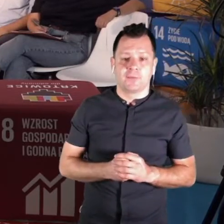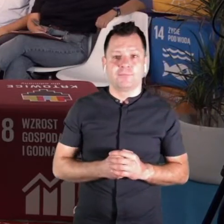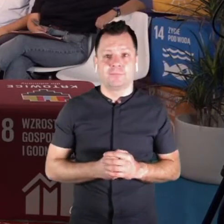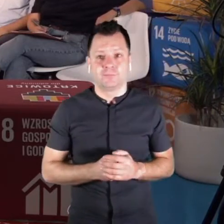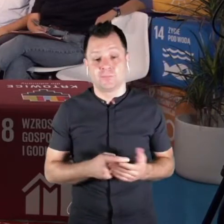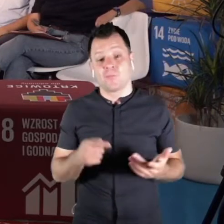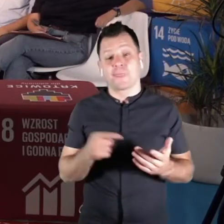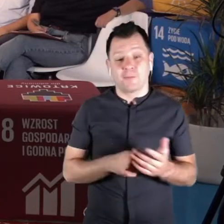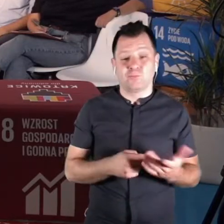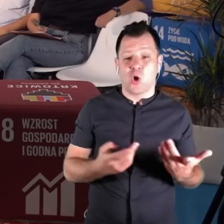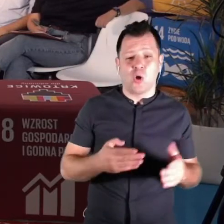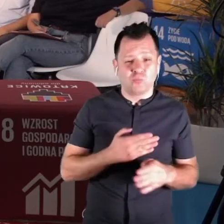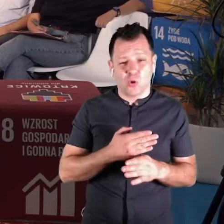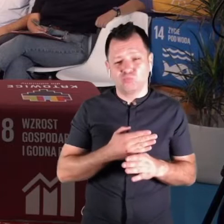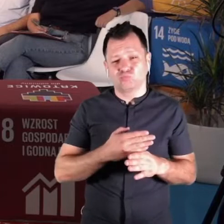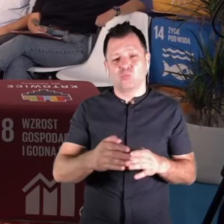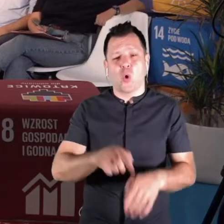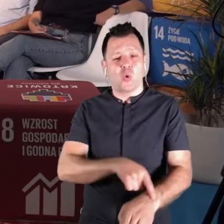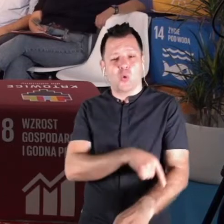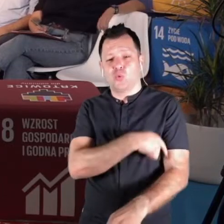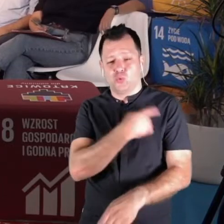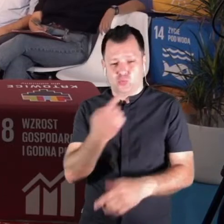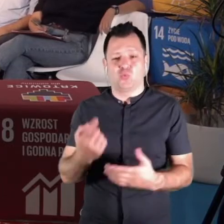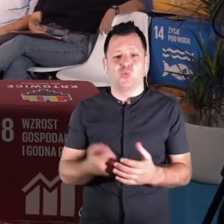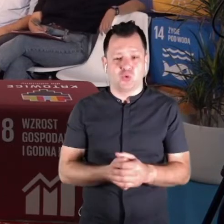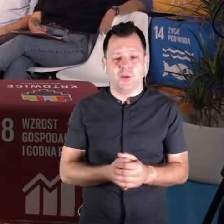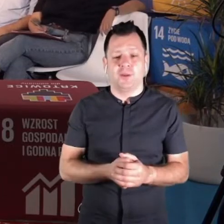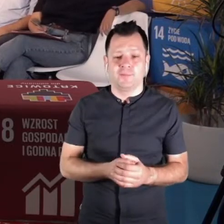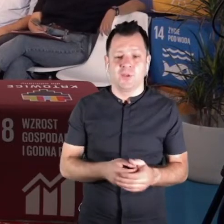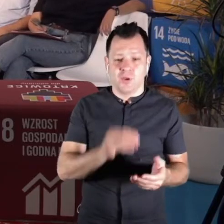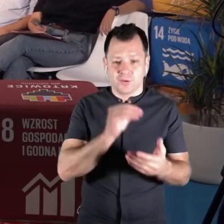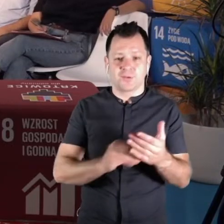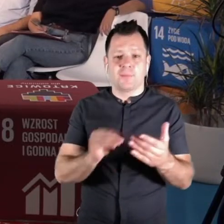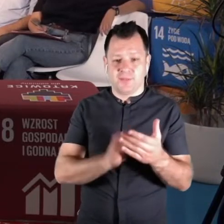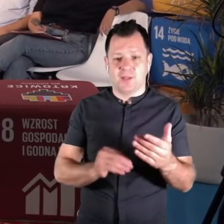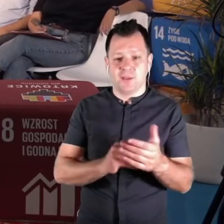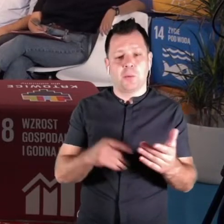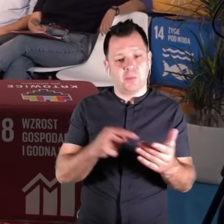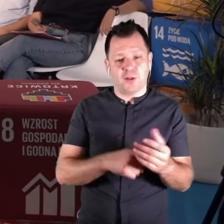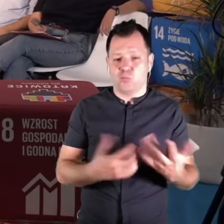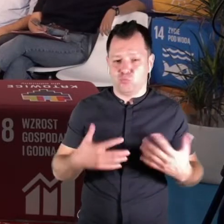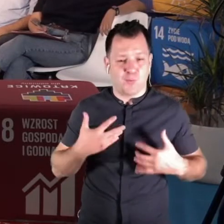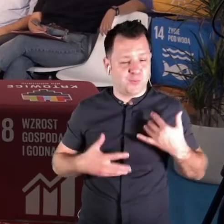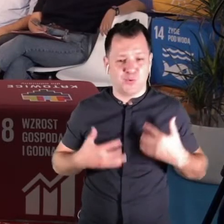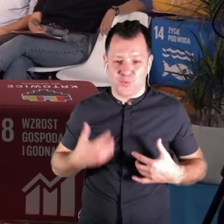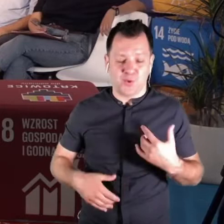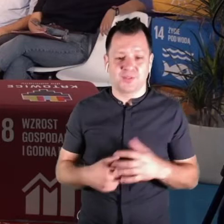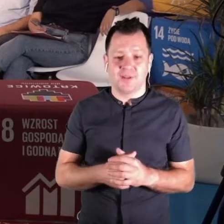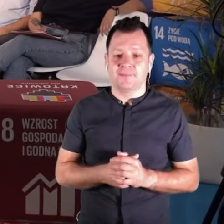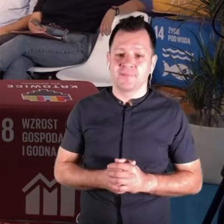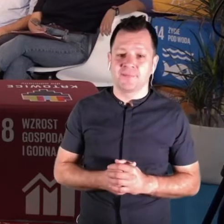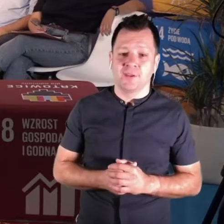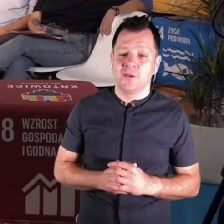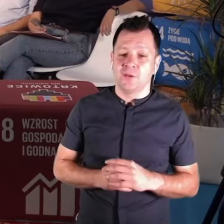exciting. We use this double diamond methodology, you may know it. We start from the research, of course the desk research, and a lot